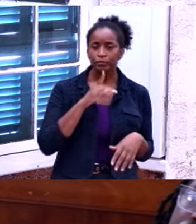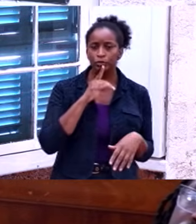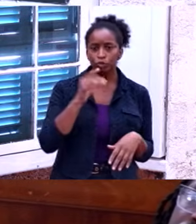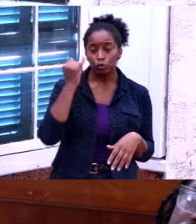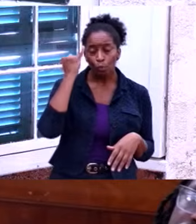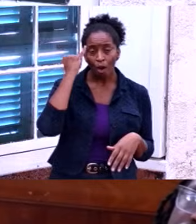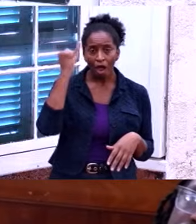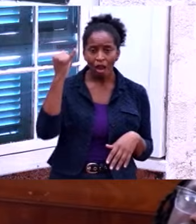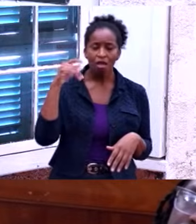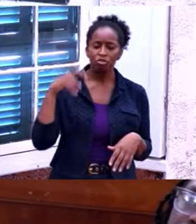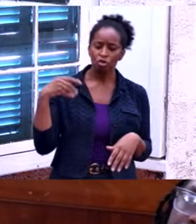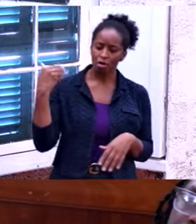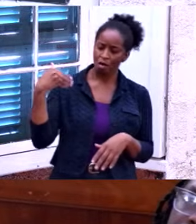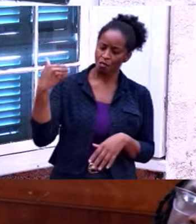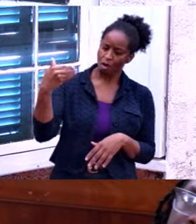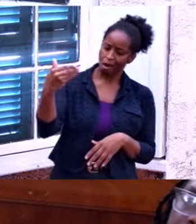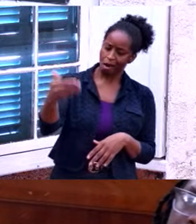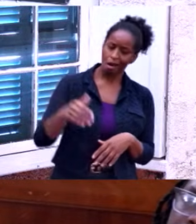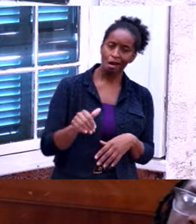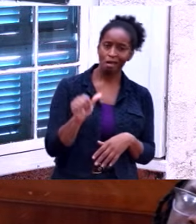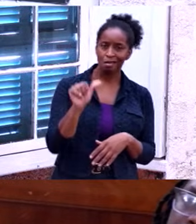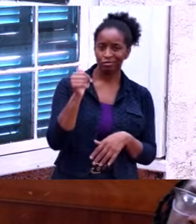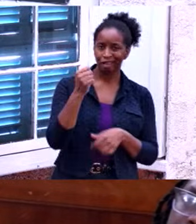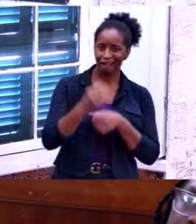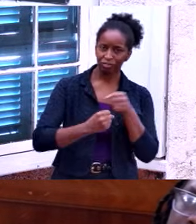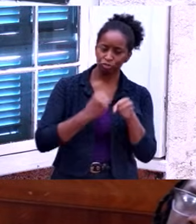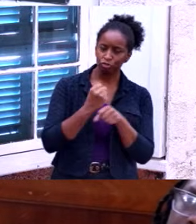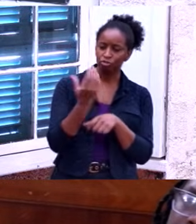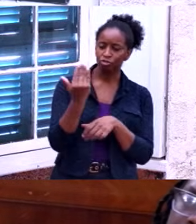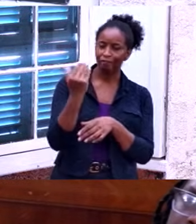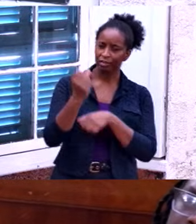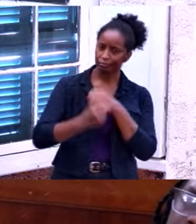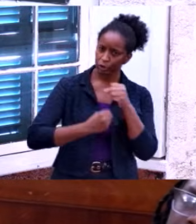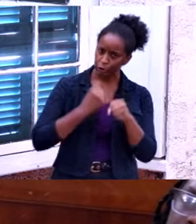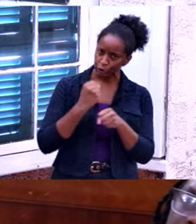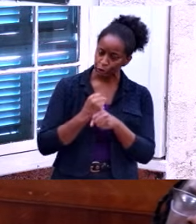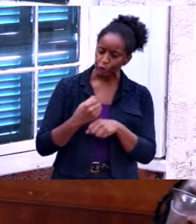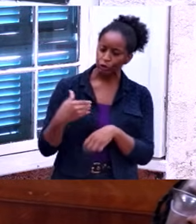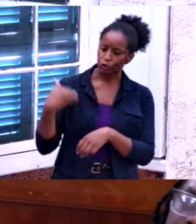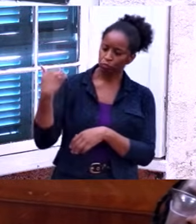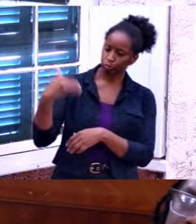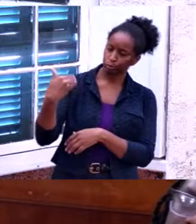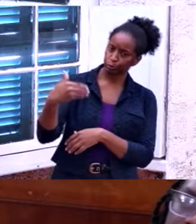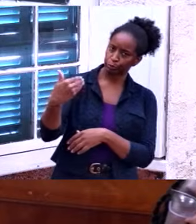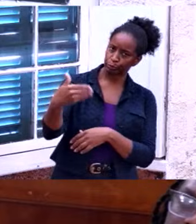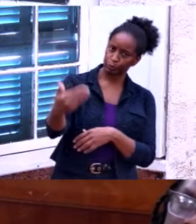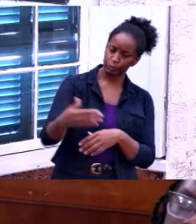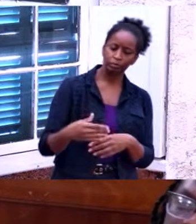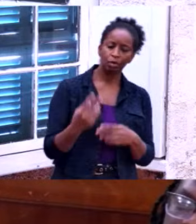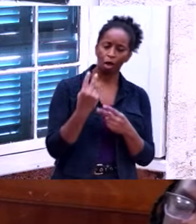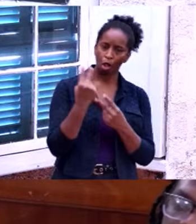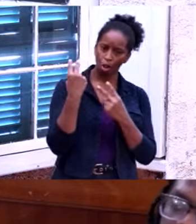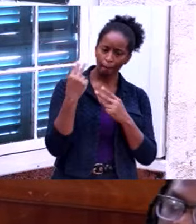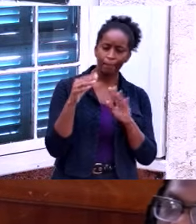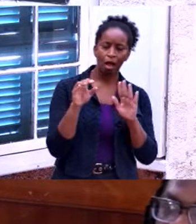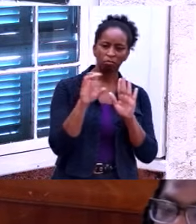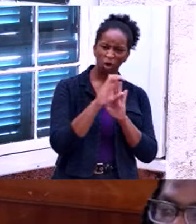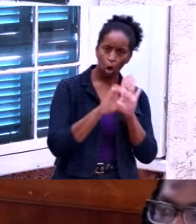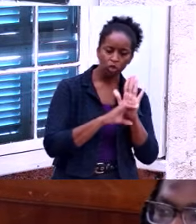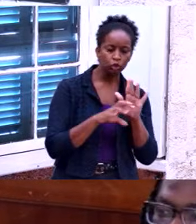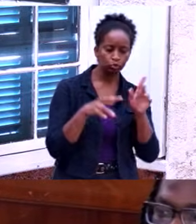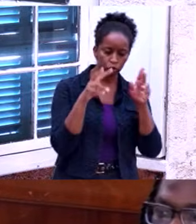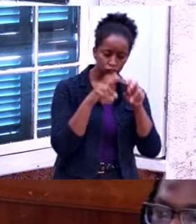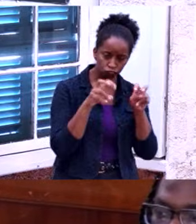It's almost like you're passing the baton from one generation to the next to ensure that the systems of governance, the way in which we